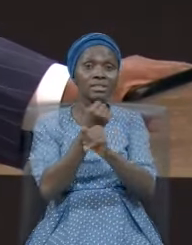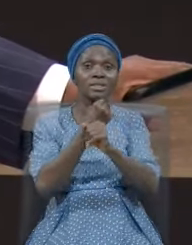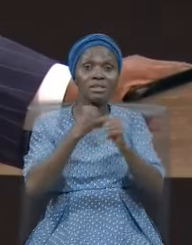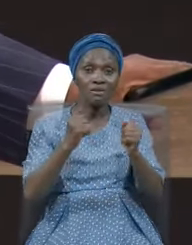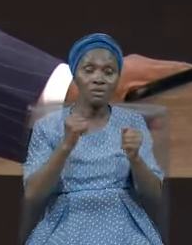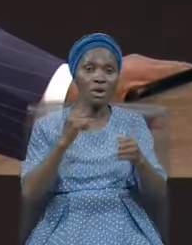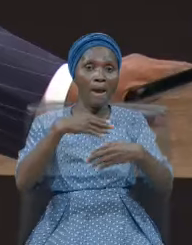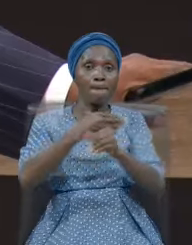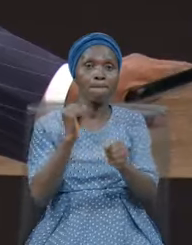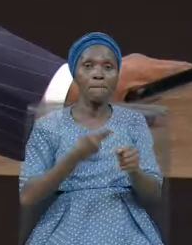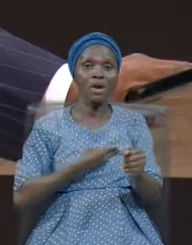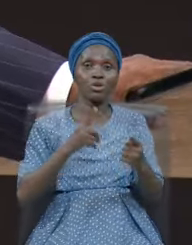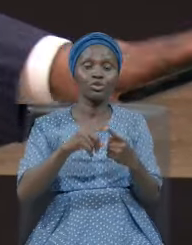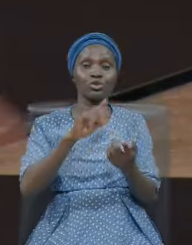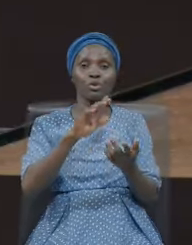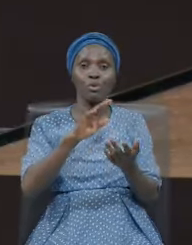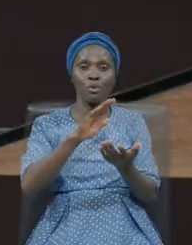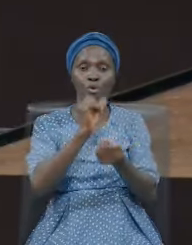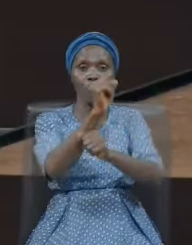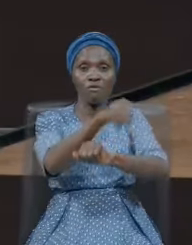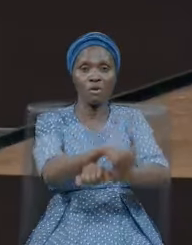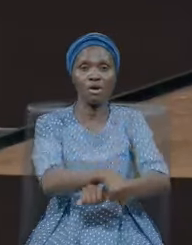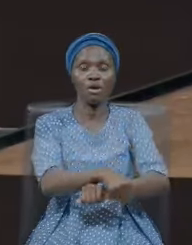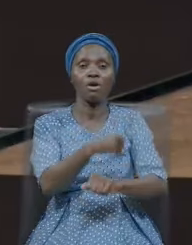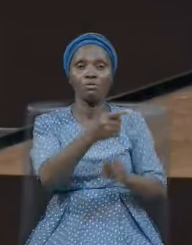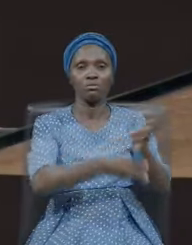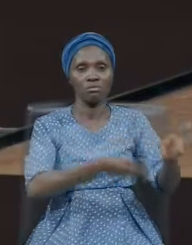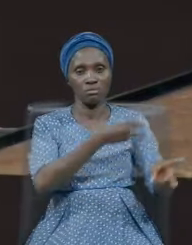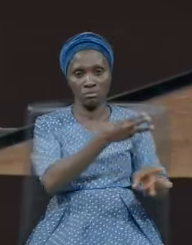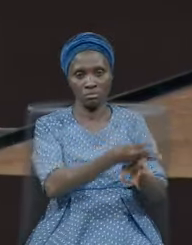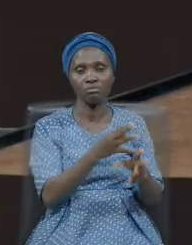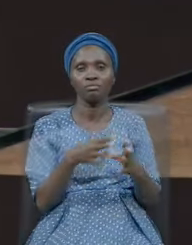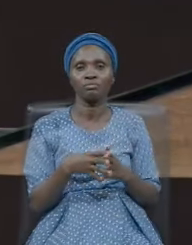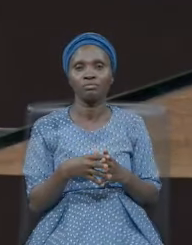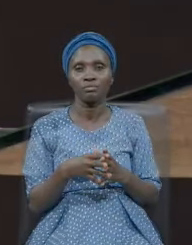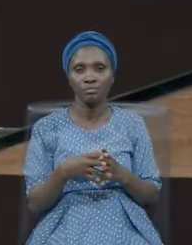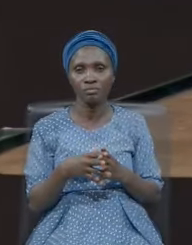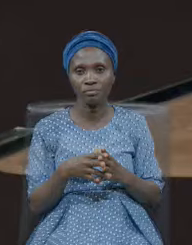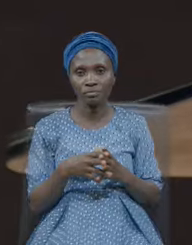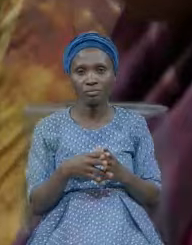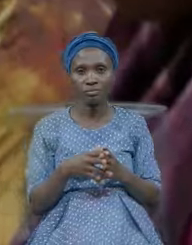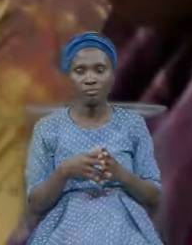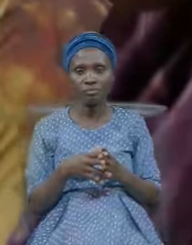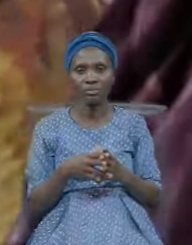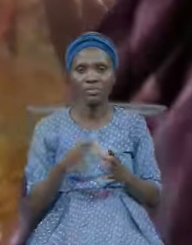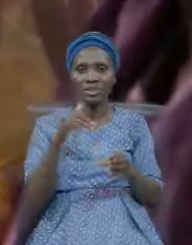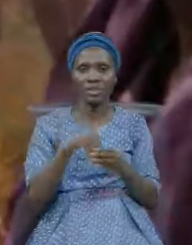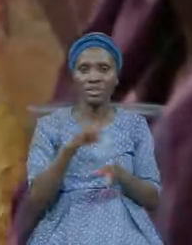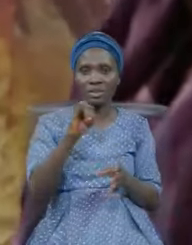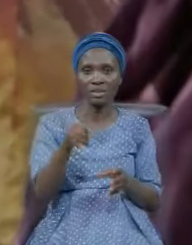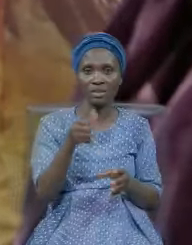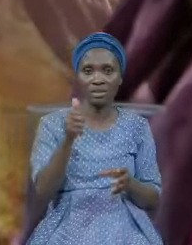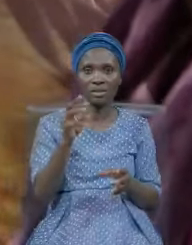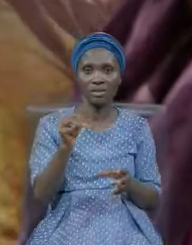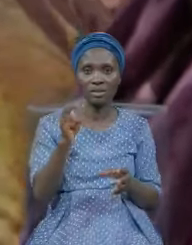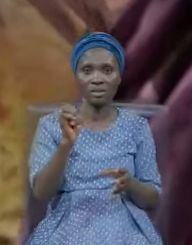makes us to overcome the world. We're looking at James chapter 4. I'm reading